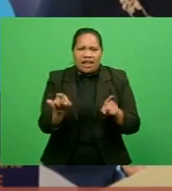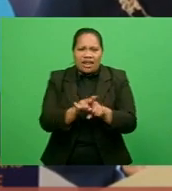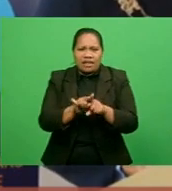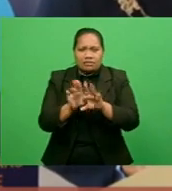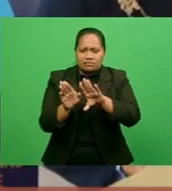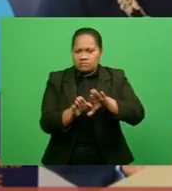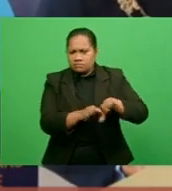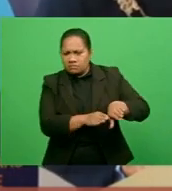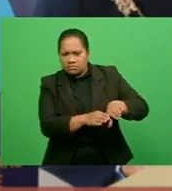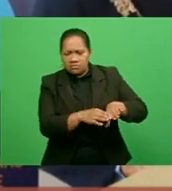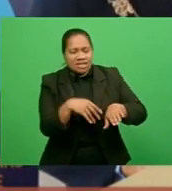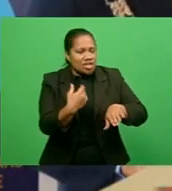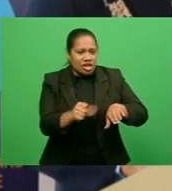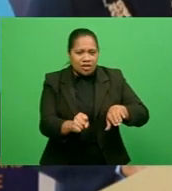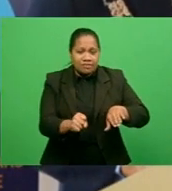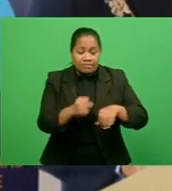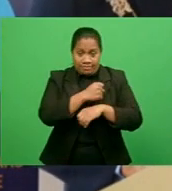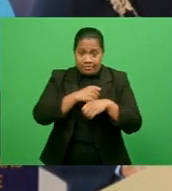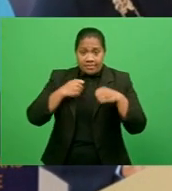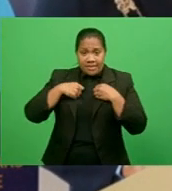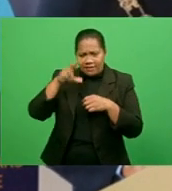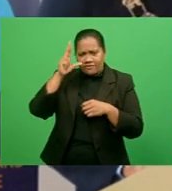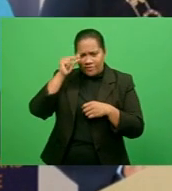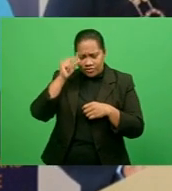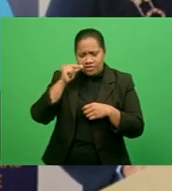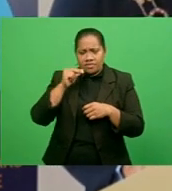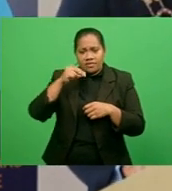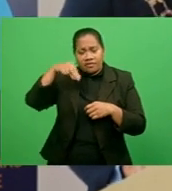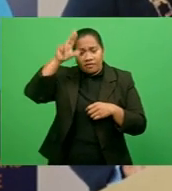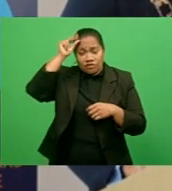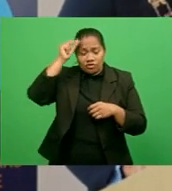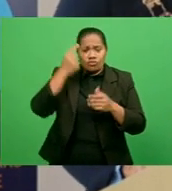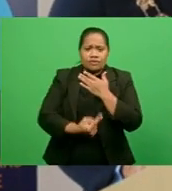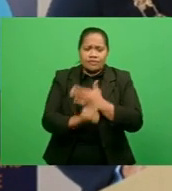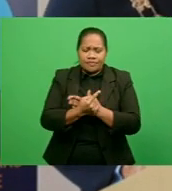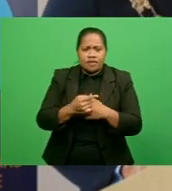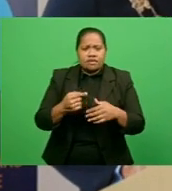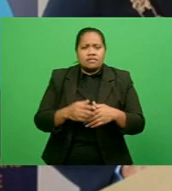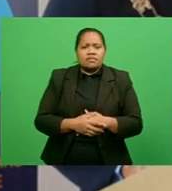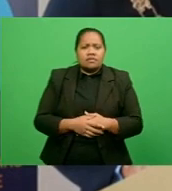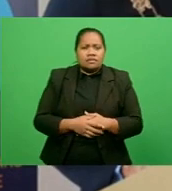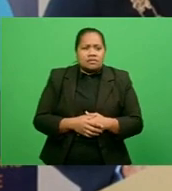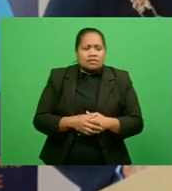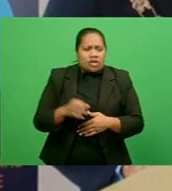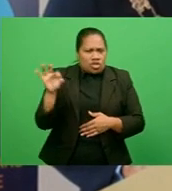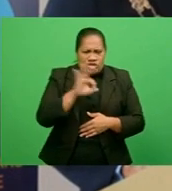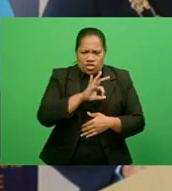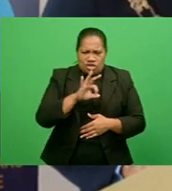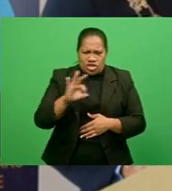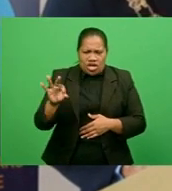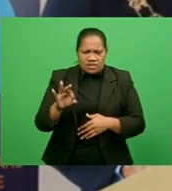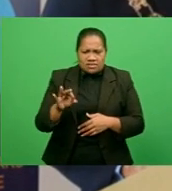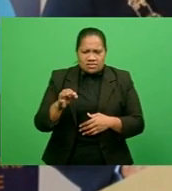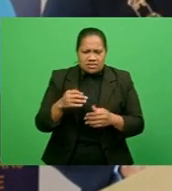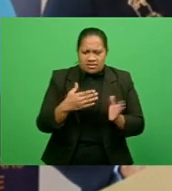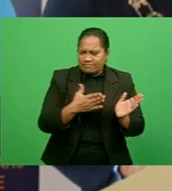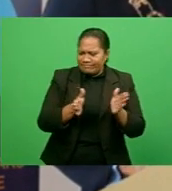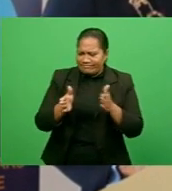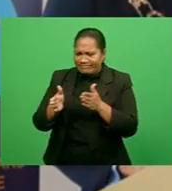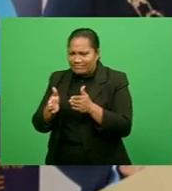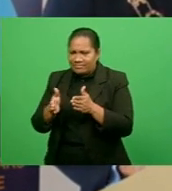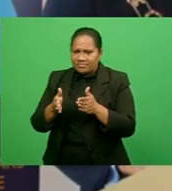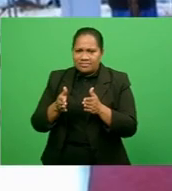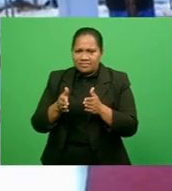can-do spirit, nor deviate our focus and attention from the fact that within a period of half a century